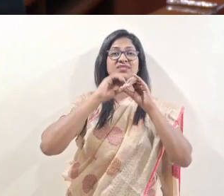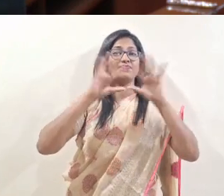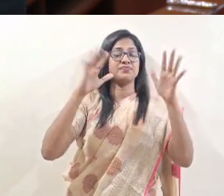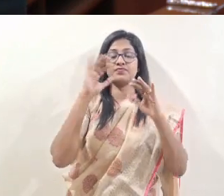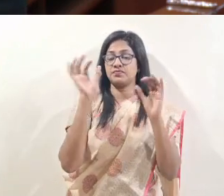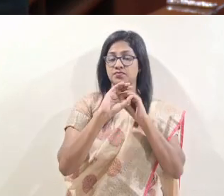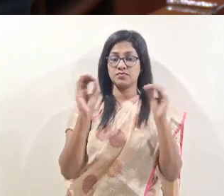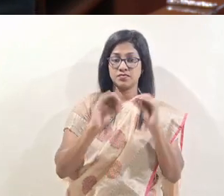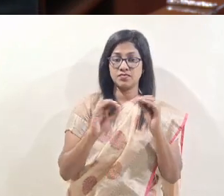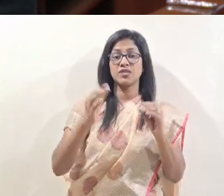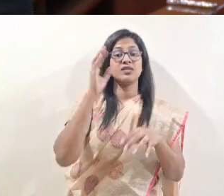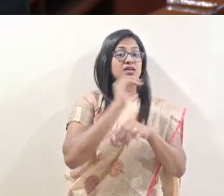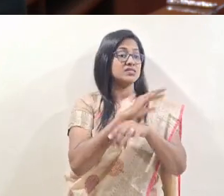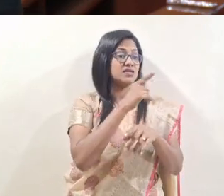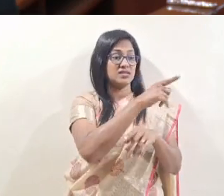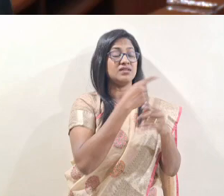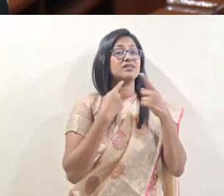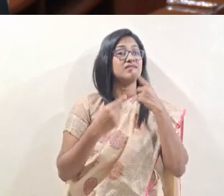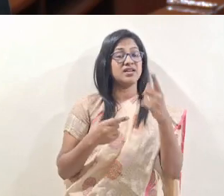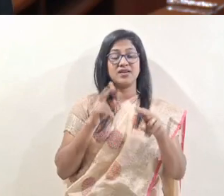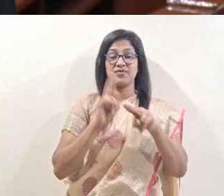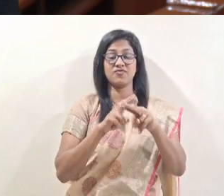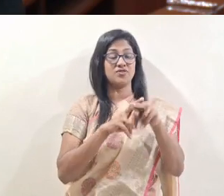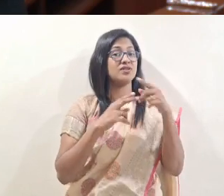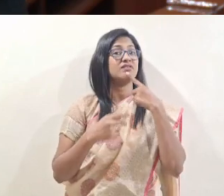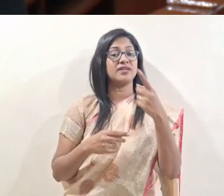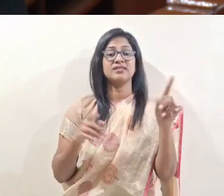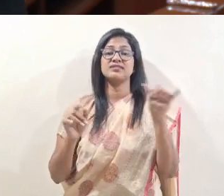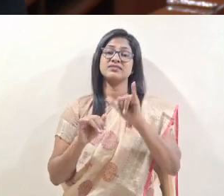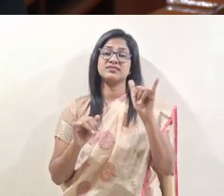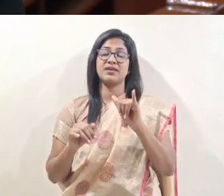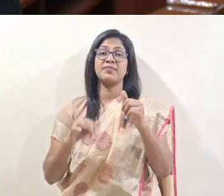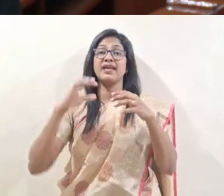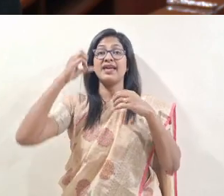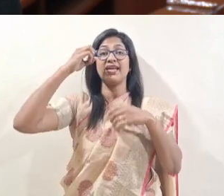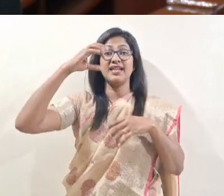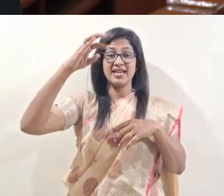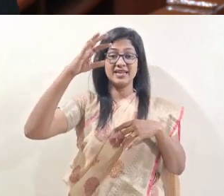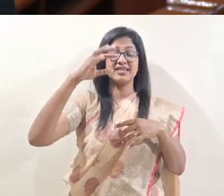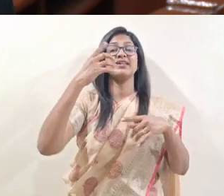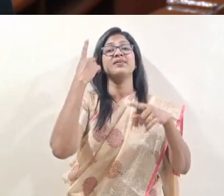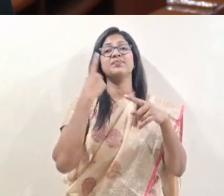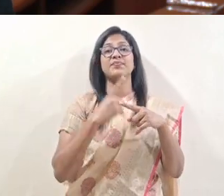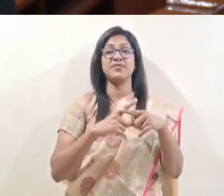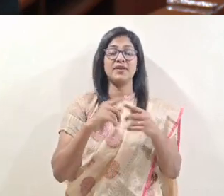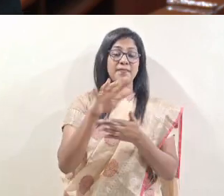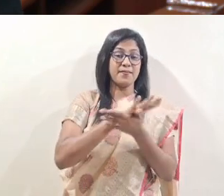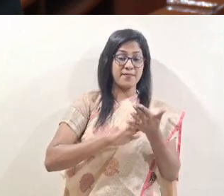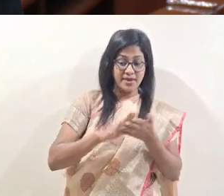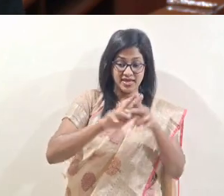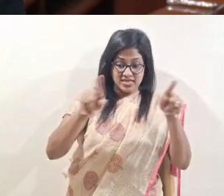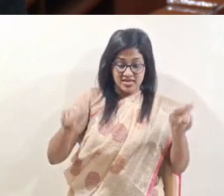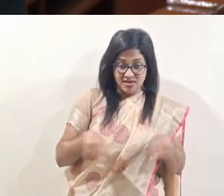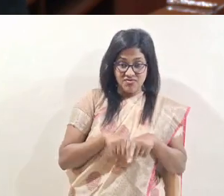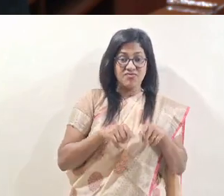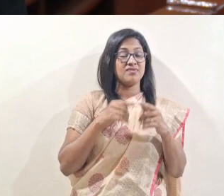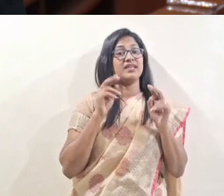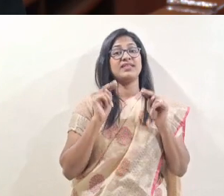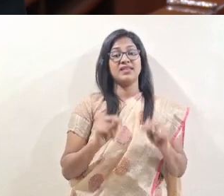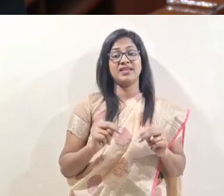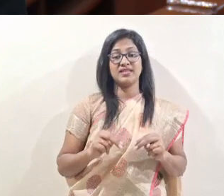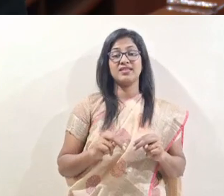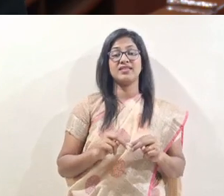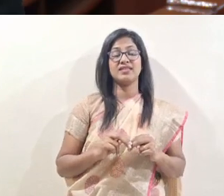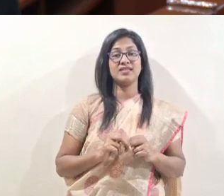consultants also, that was a very nice point which Fuller Saab also said about electrical and the basic grounding and earthing. And in fact, the